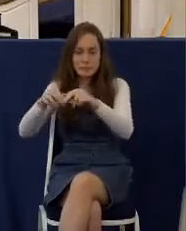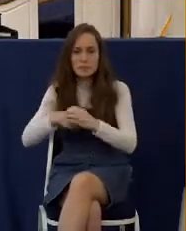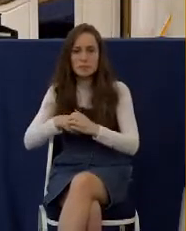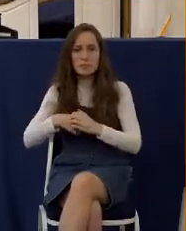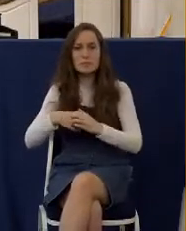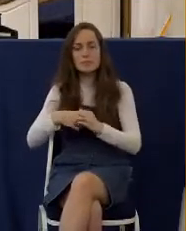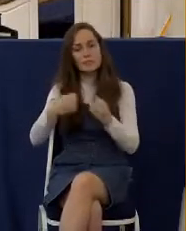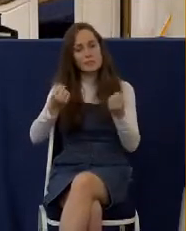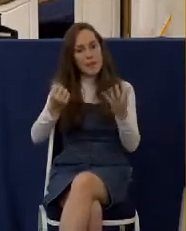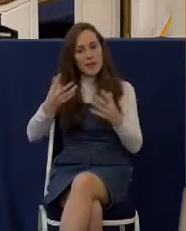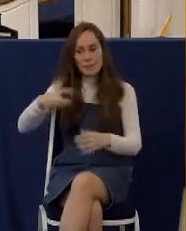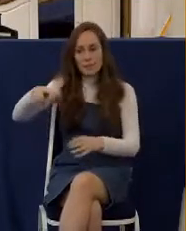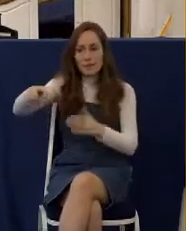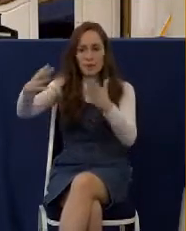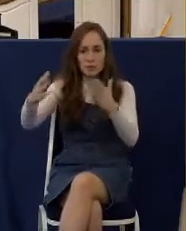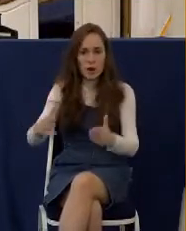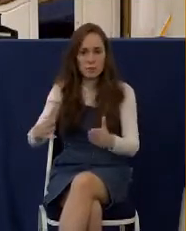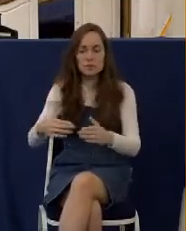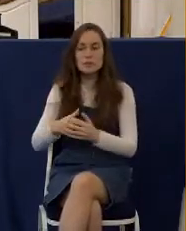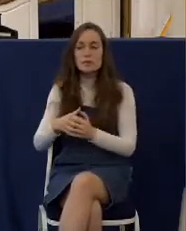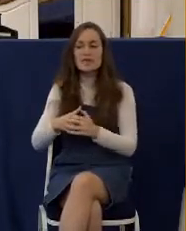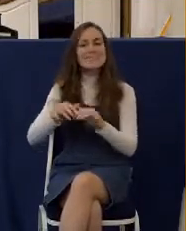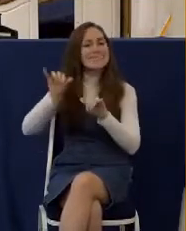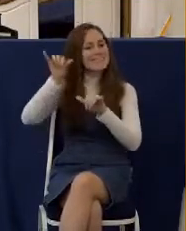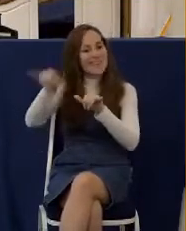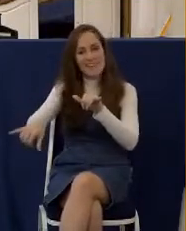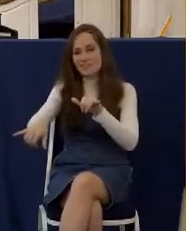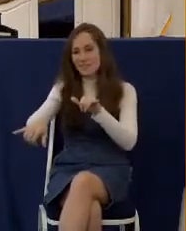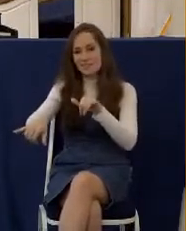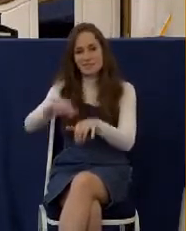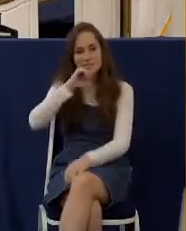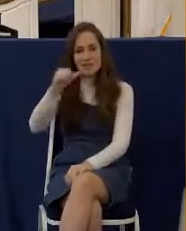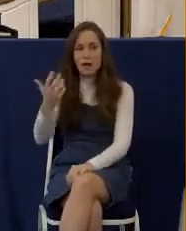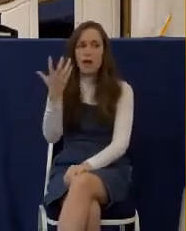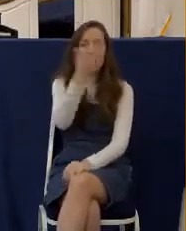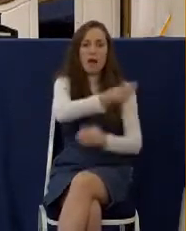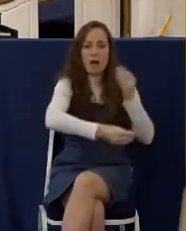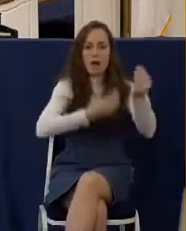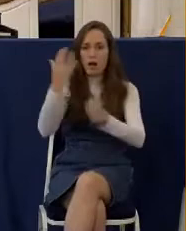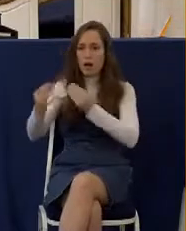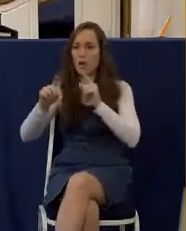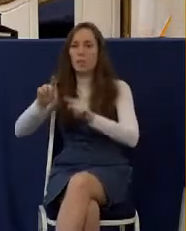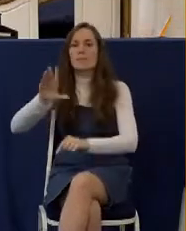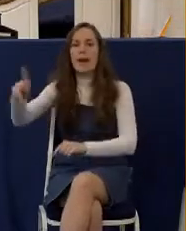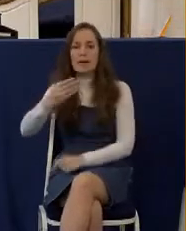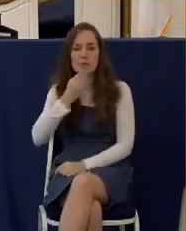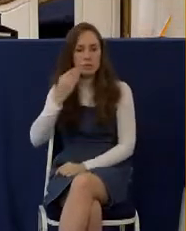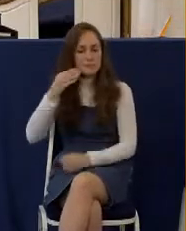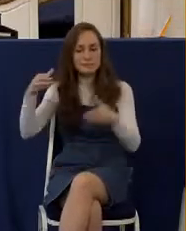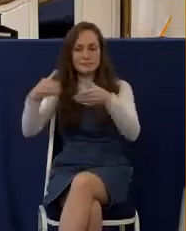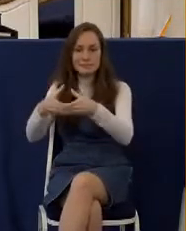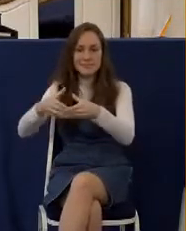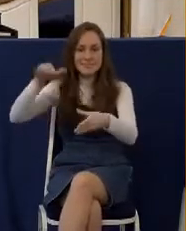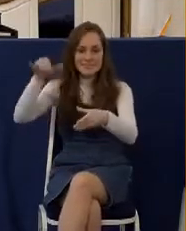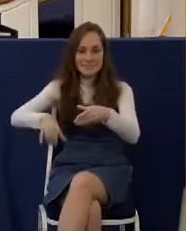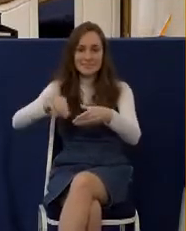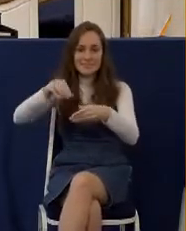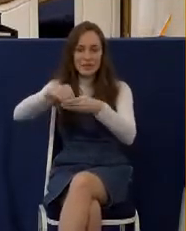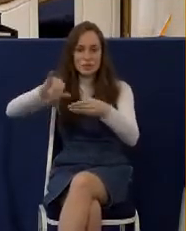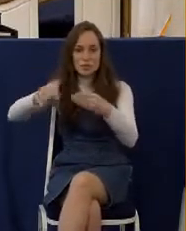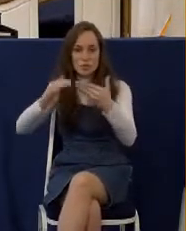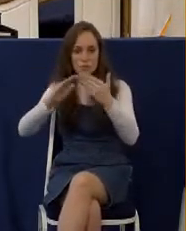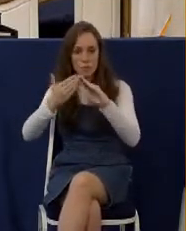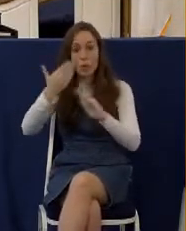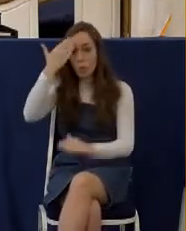that came to Jerusalem did not return home. They stayed in Jerusalem. You know why? Because at that time, that was the only church in the world.